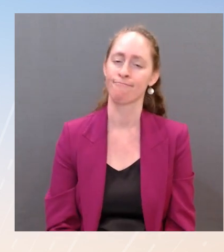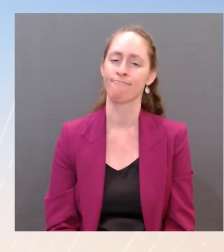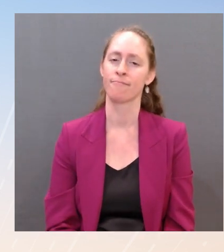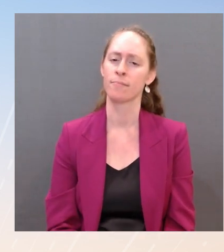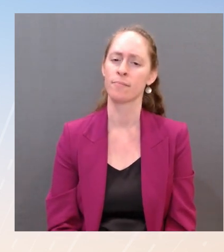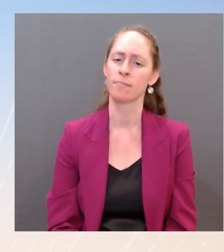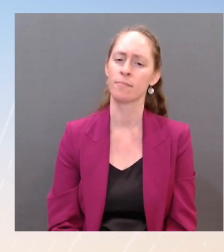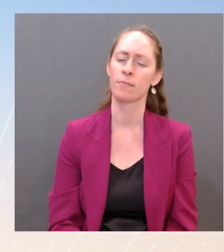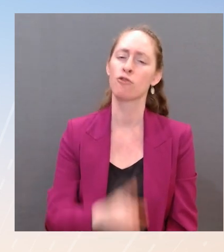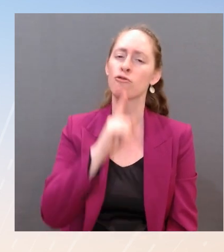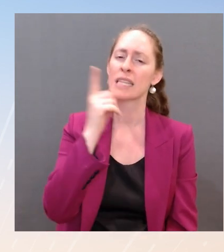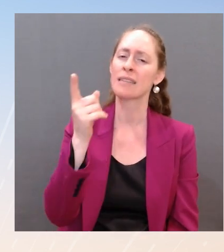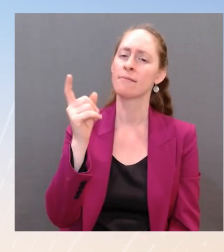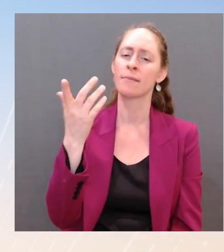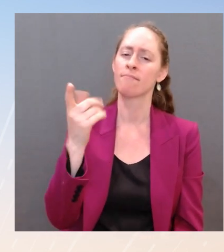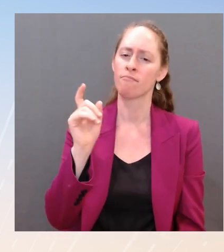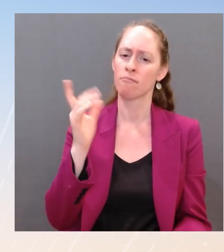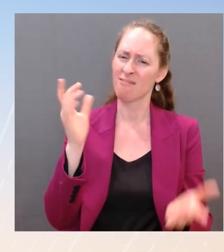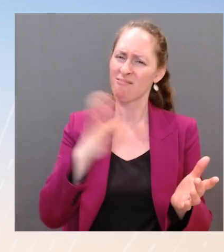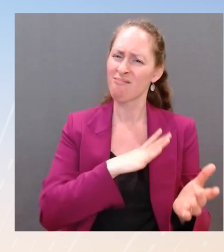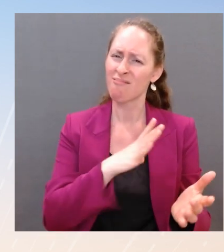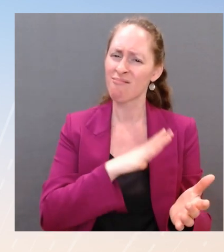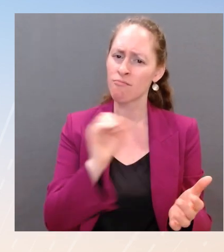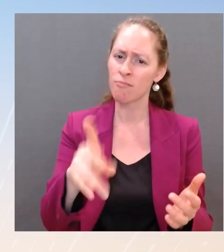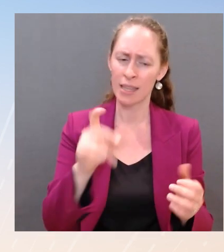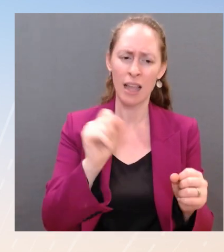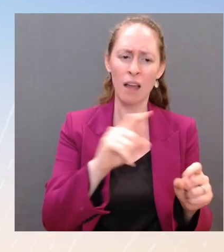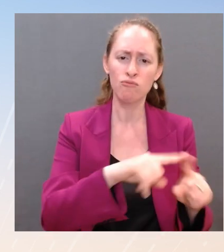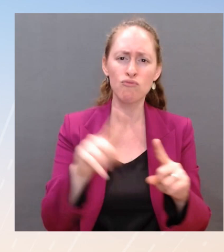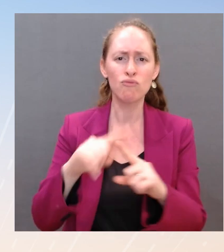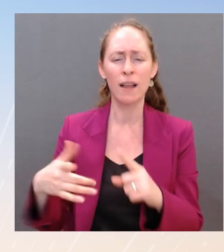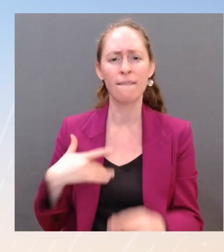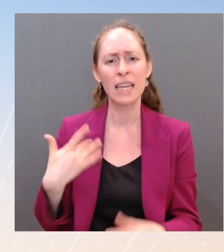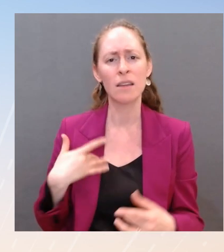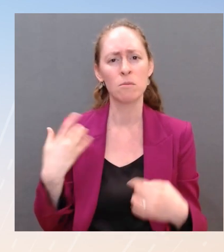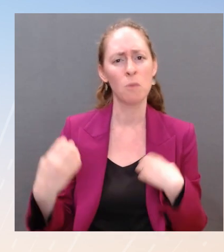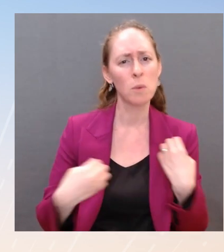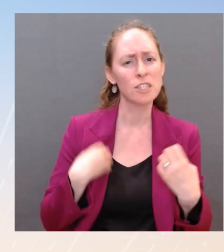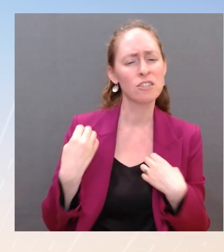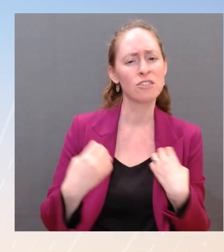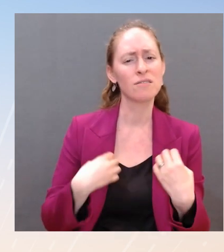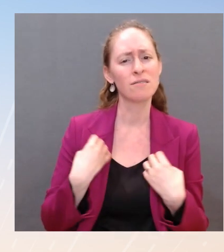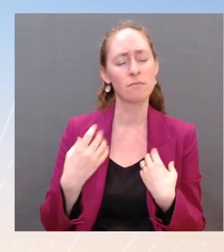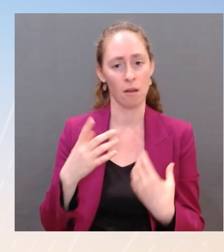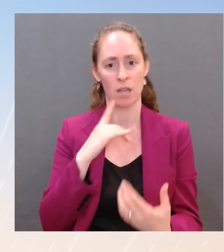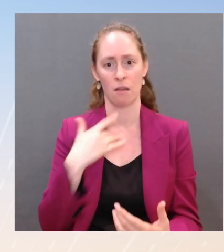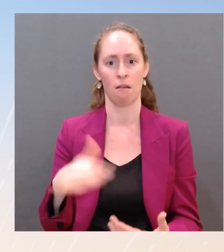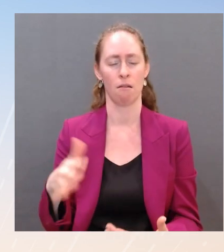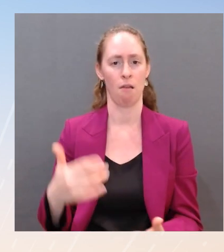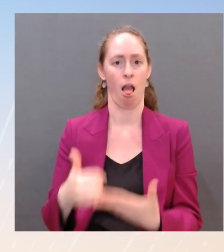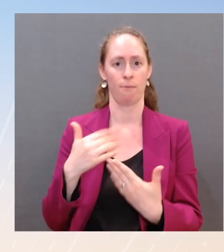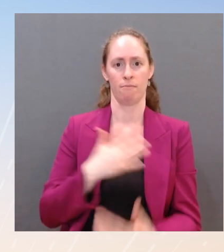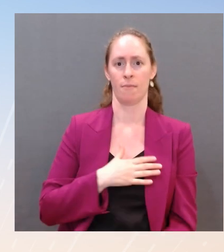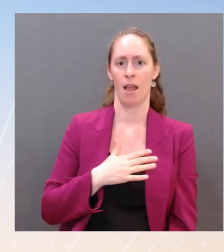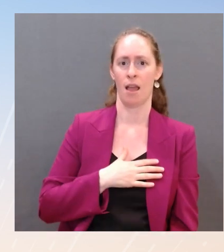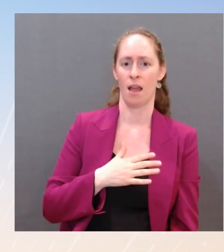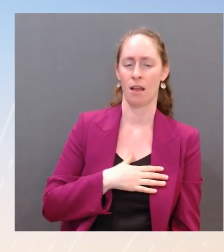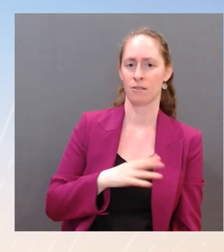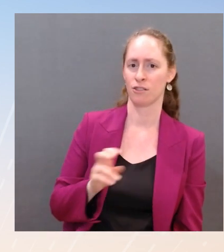that has helped me so much in the organization and in my own healing. That's incredible. And I love the name, Bake It Till You Make It.